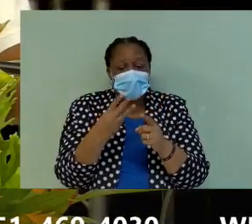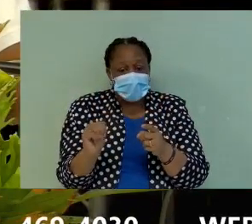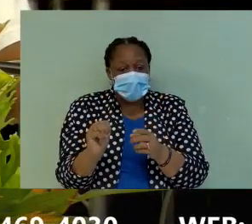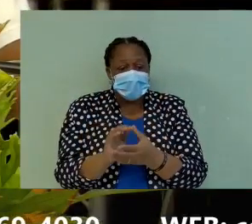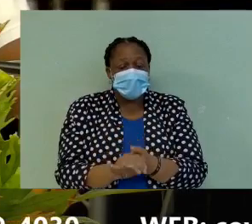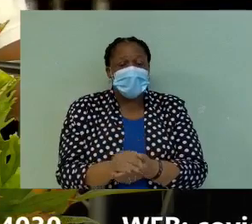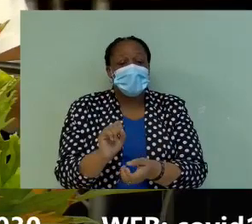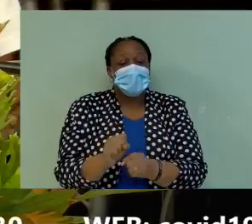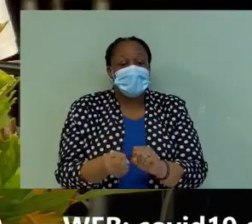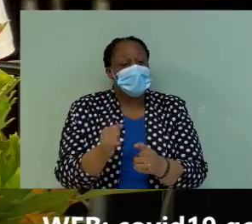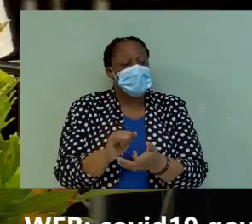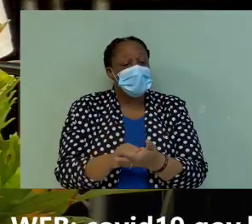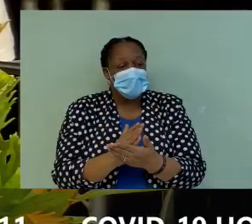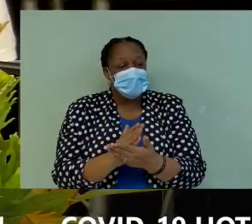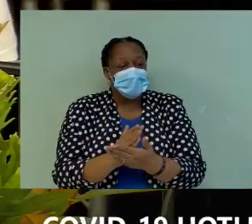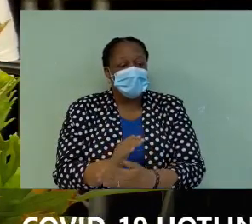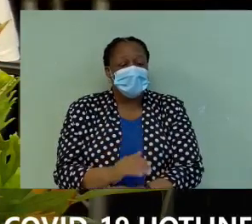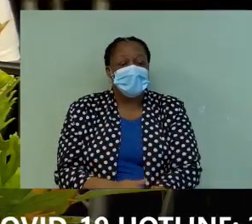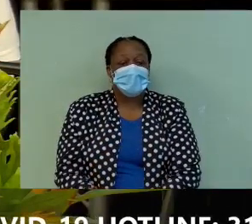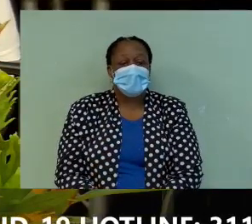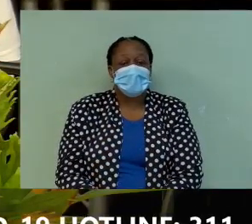once and for all.